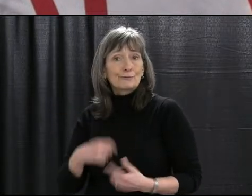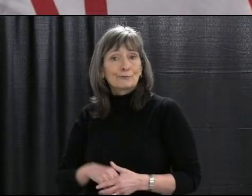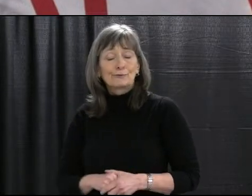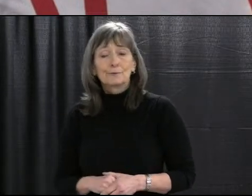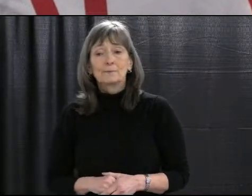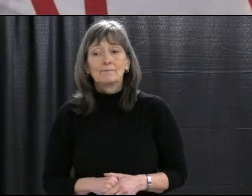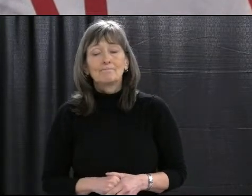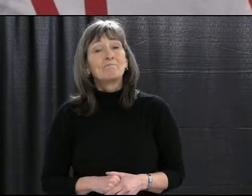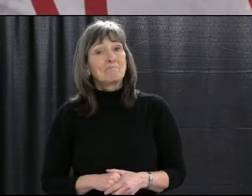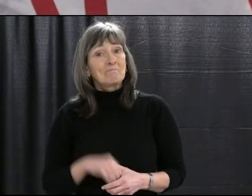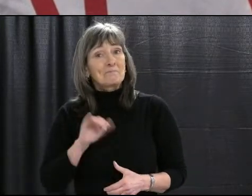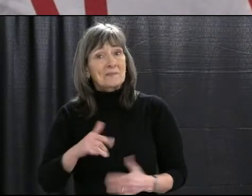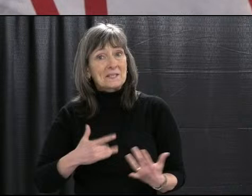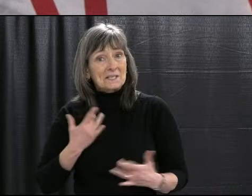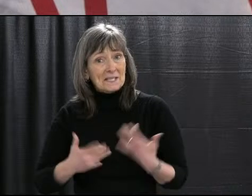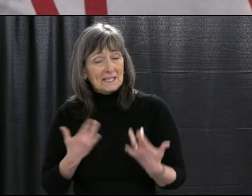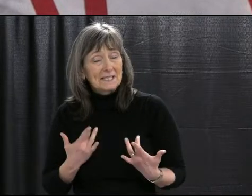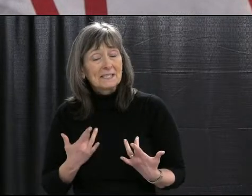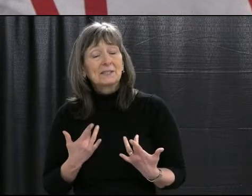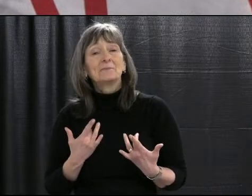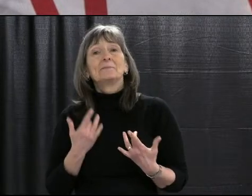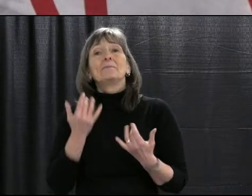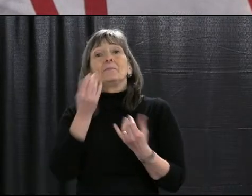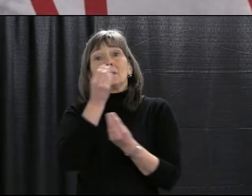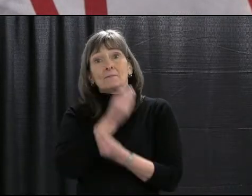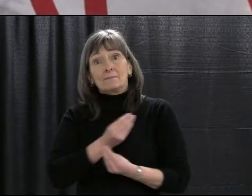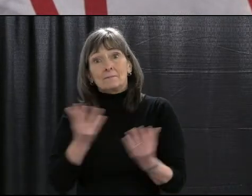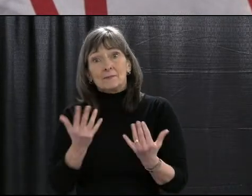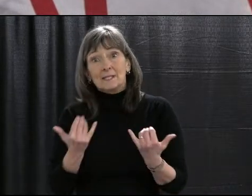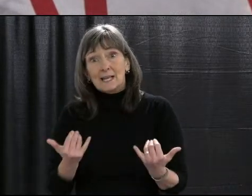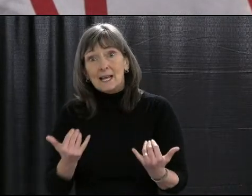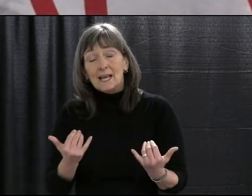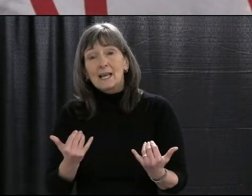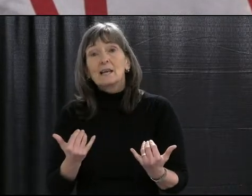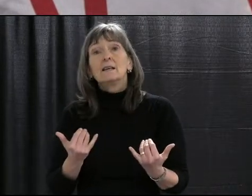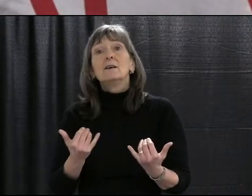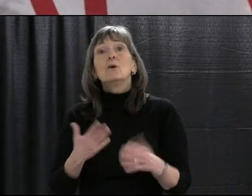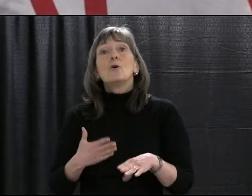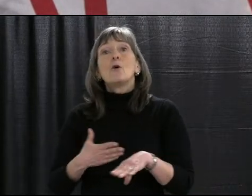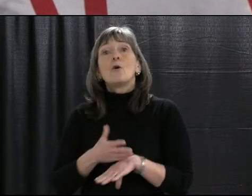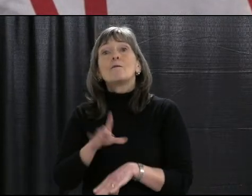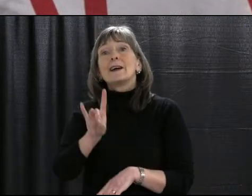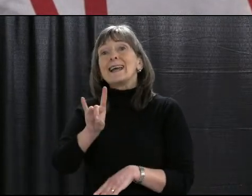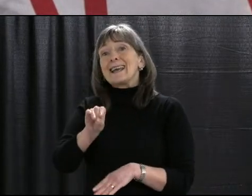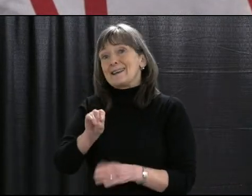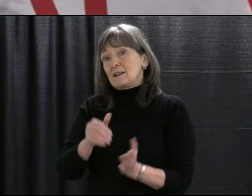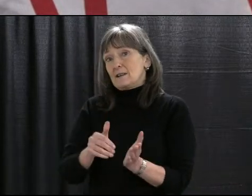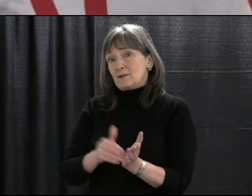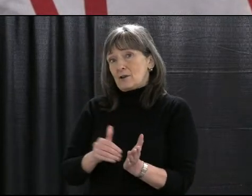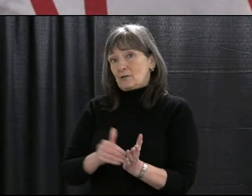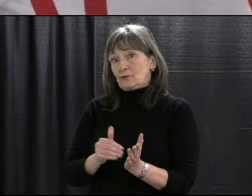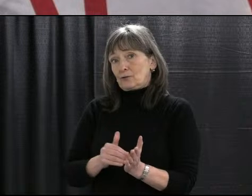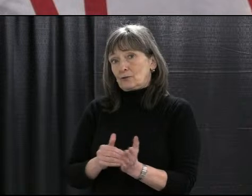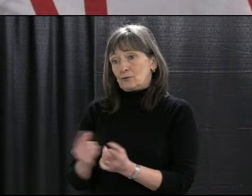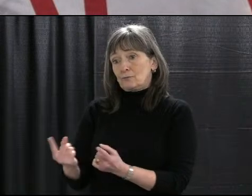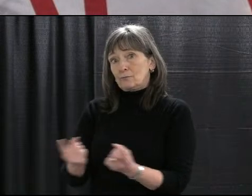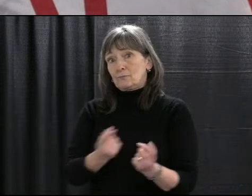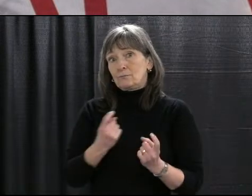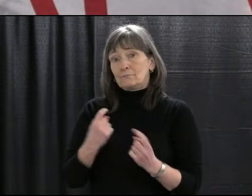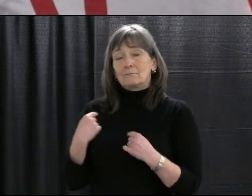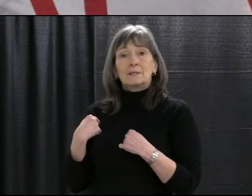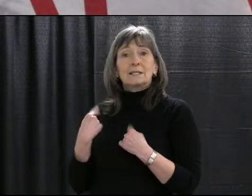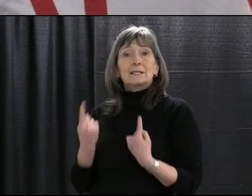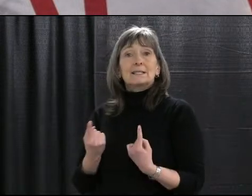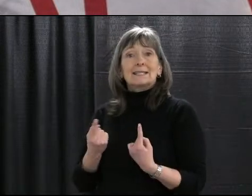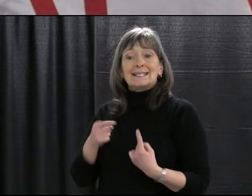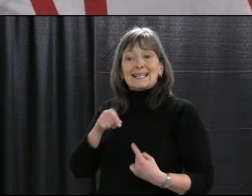exciting to be able to share with you today that we've recruited more than 80 physicians to work in the province since the